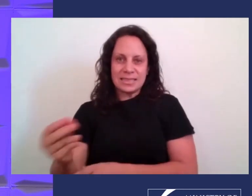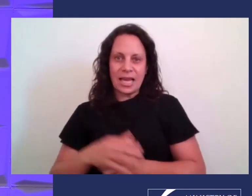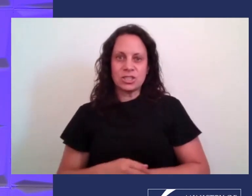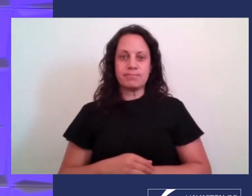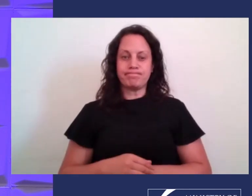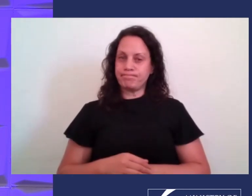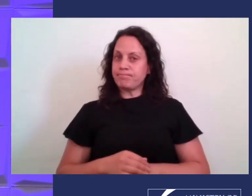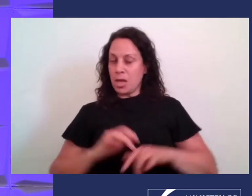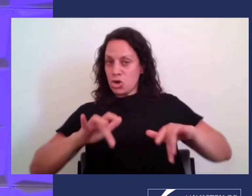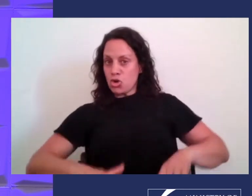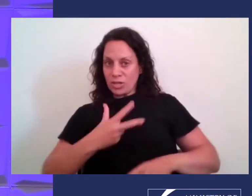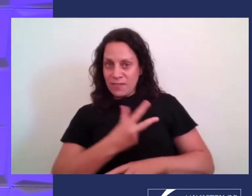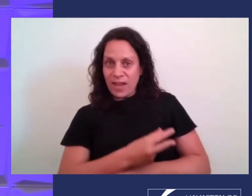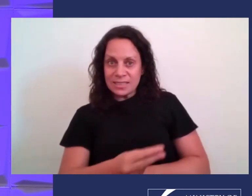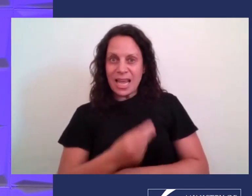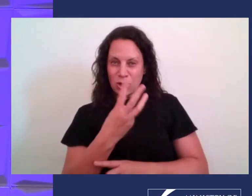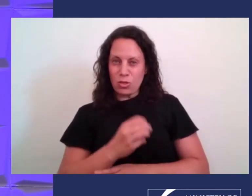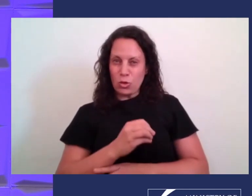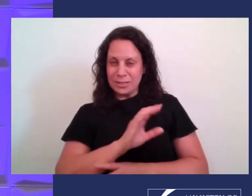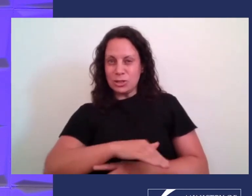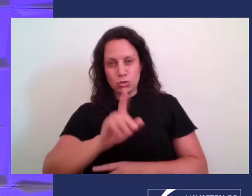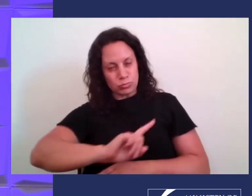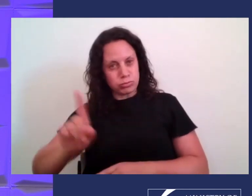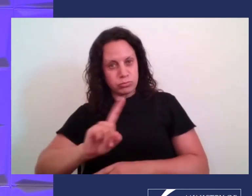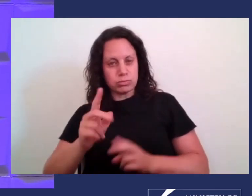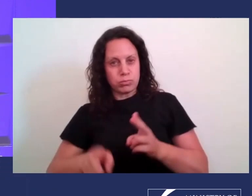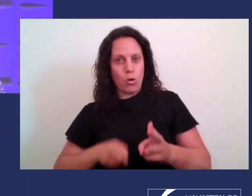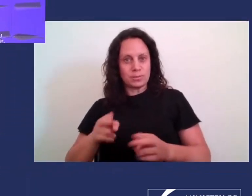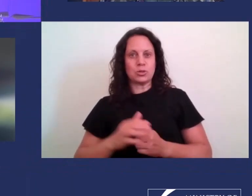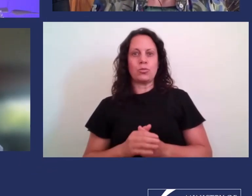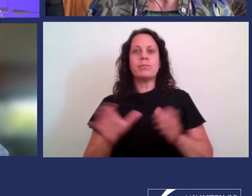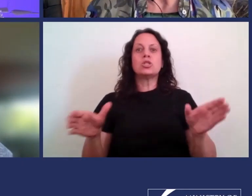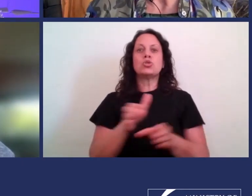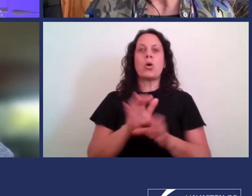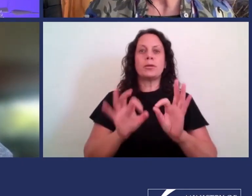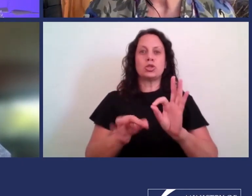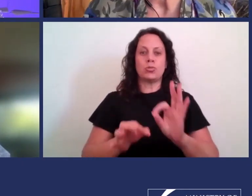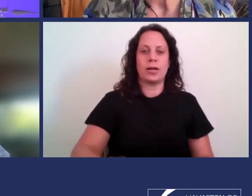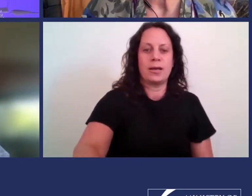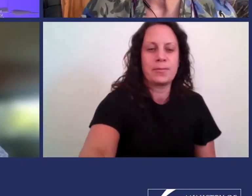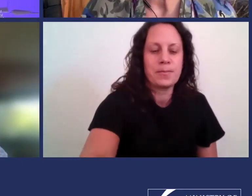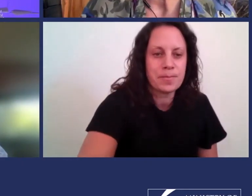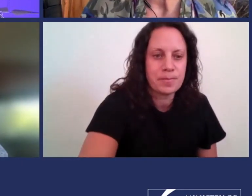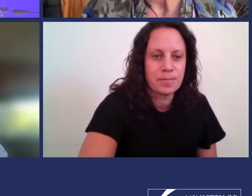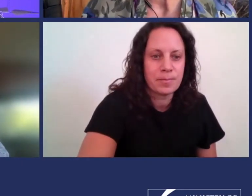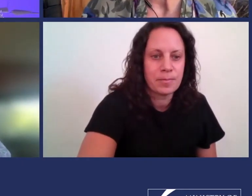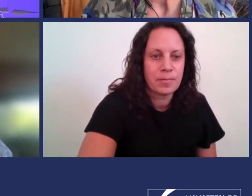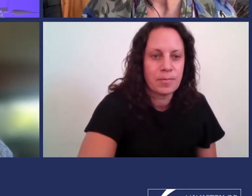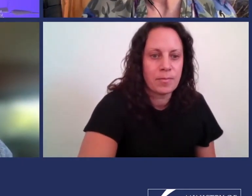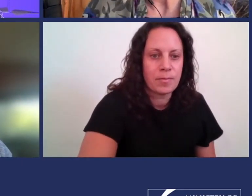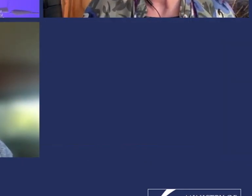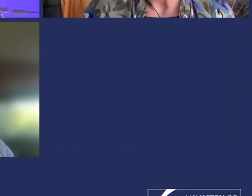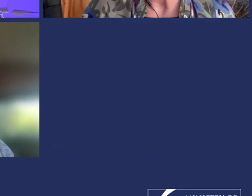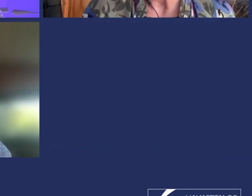were unvaccinated over a period of time. Yeah, Teuila, do you want to jump in there and talk to us about, it's a big decision